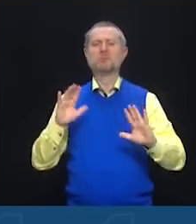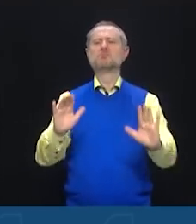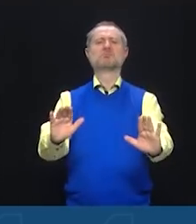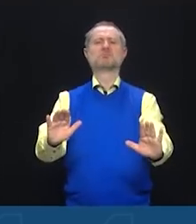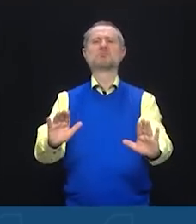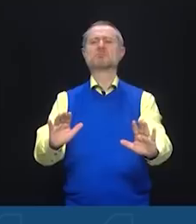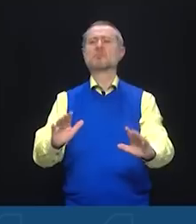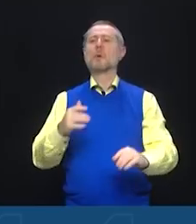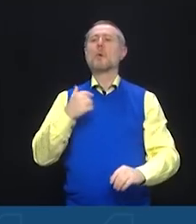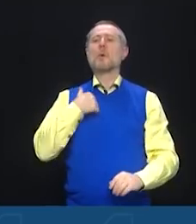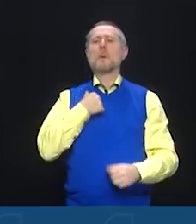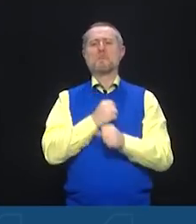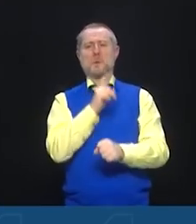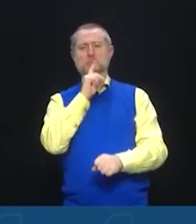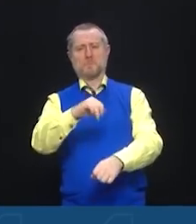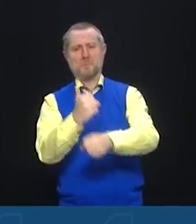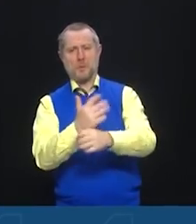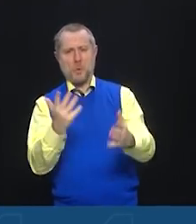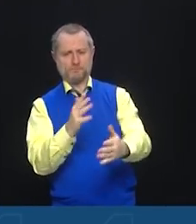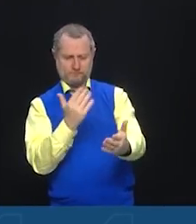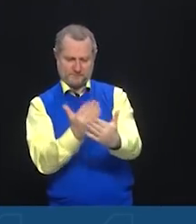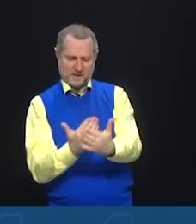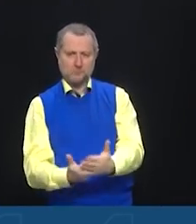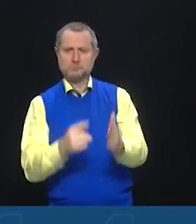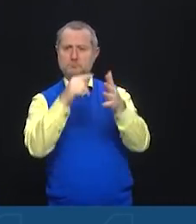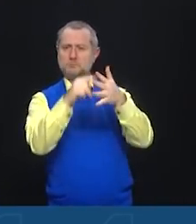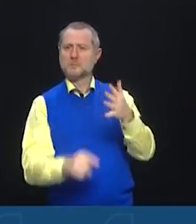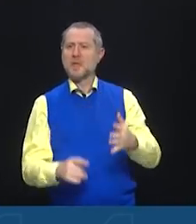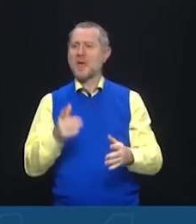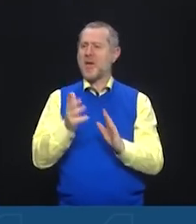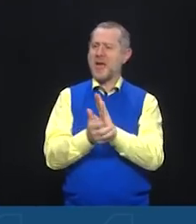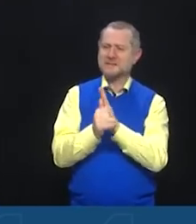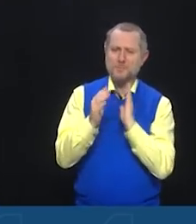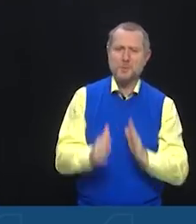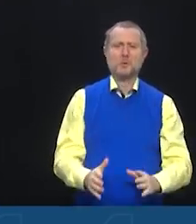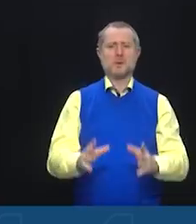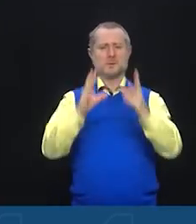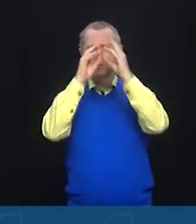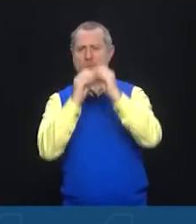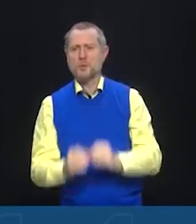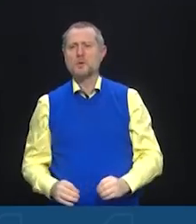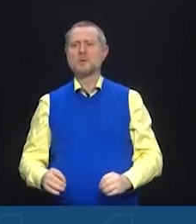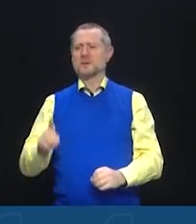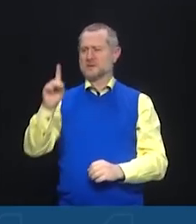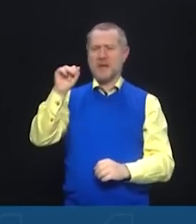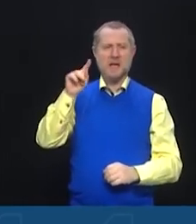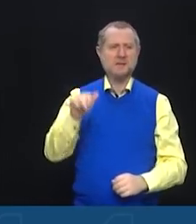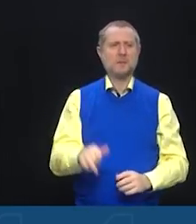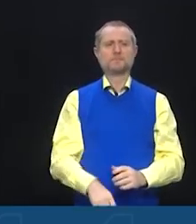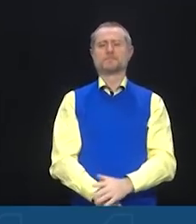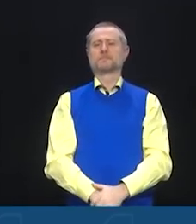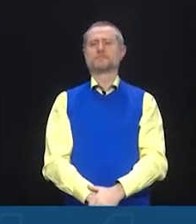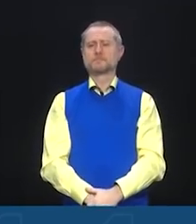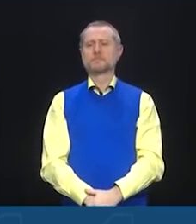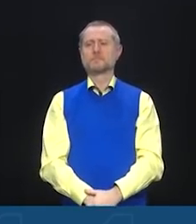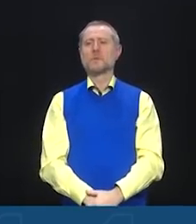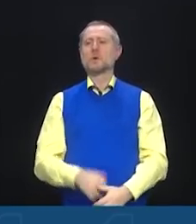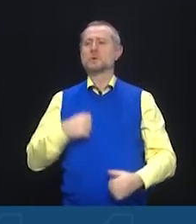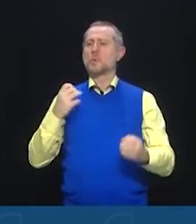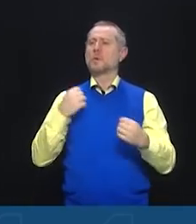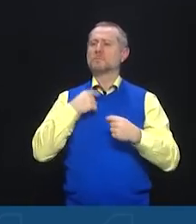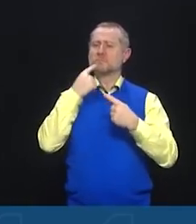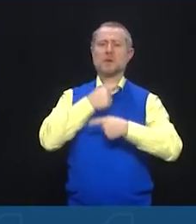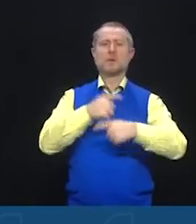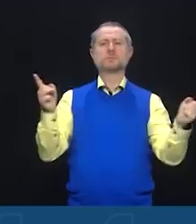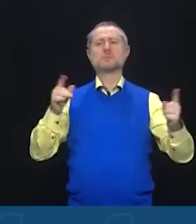it based on listening to the experts. You do it based on metrics and data that are reliable. So I said on school masking, the question of